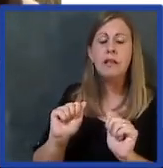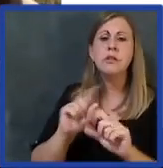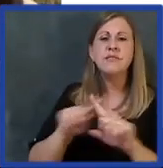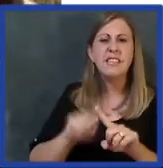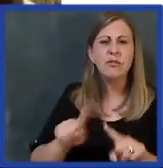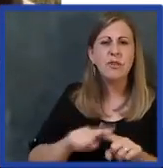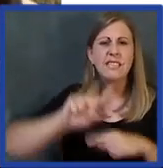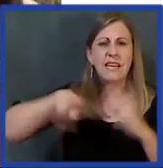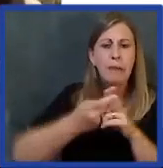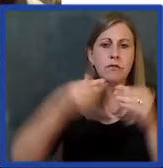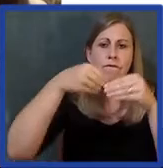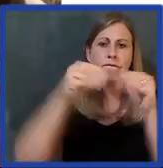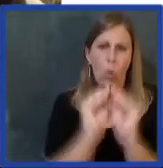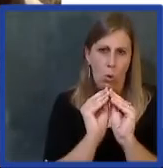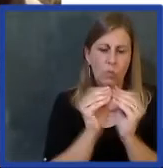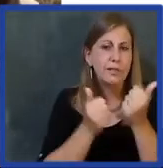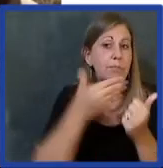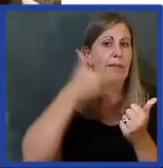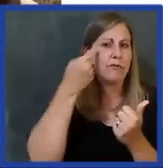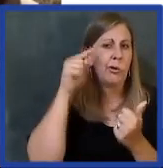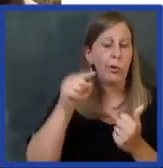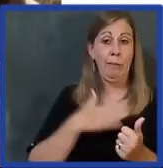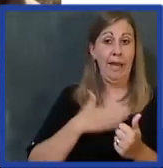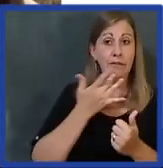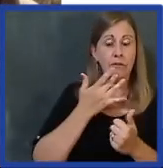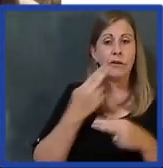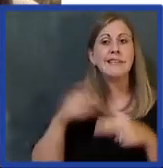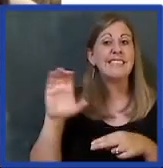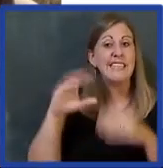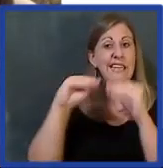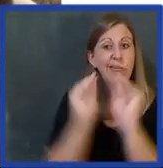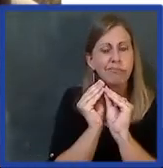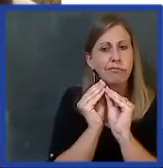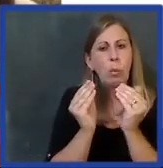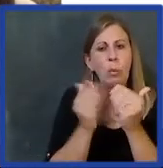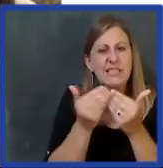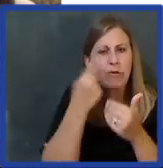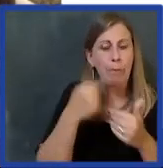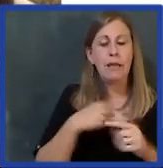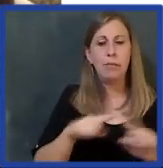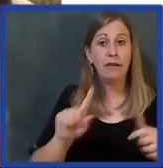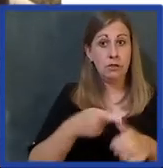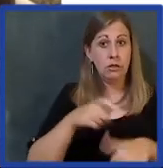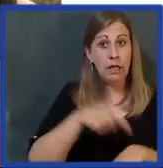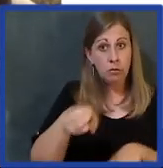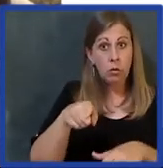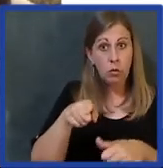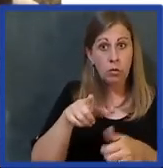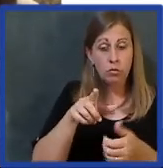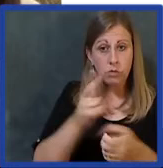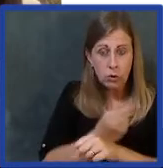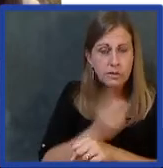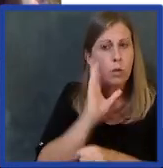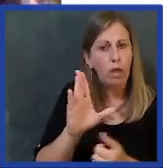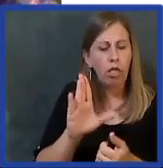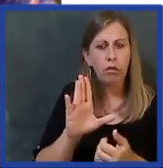which one's the best. My personal favorite is the C, and I think that was just the easiest. But when you're first trying it out, there's going to be a learning curve, so just